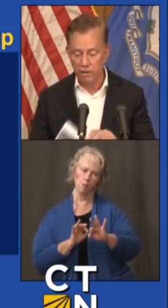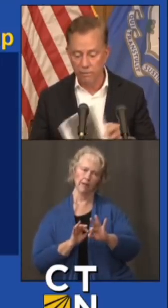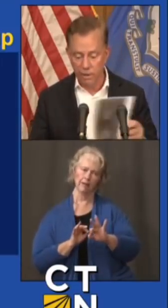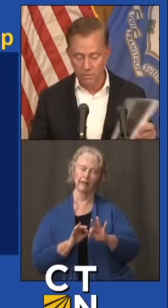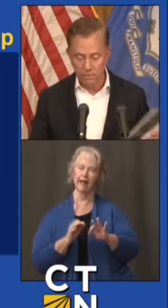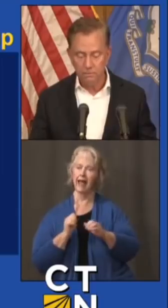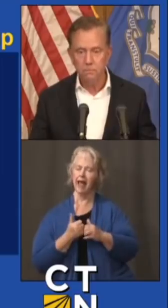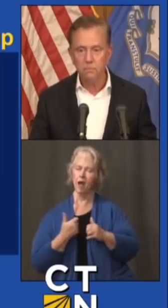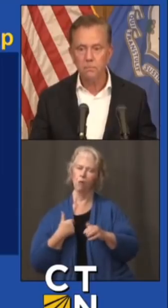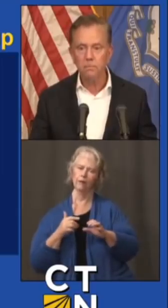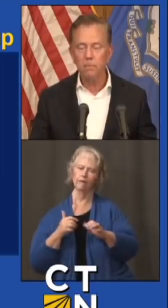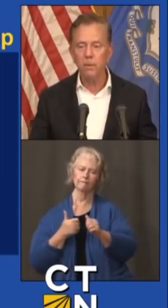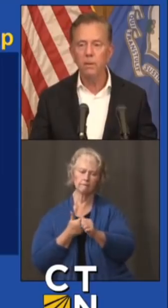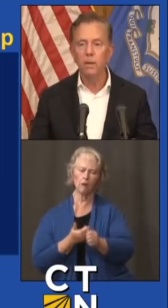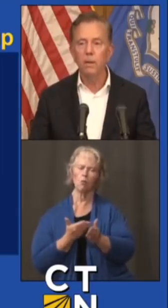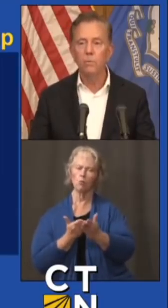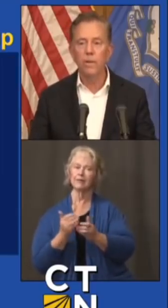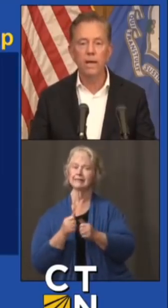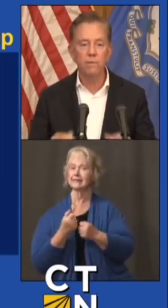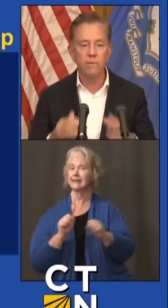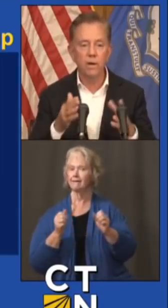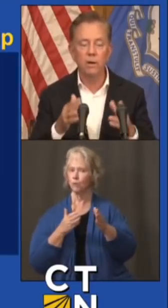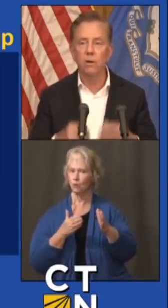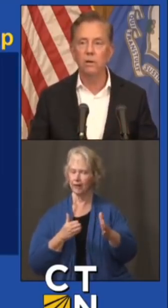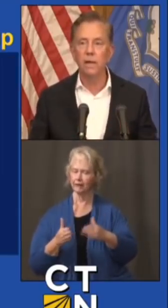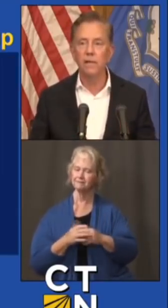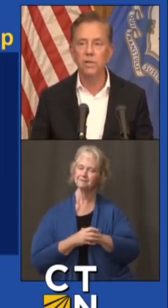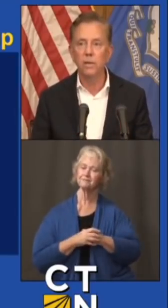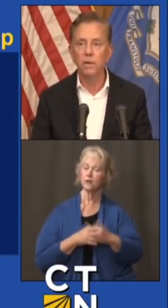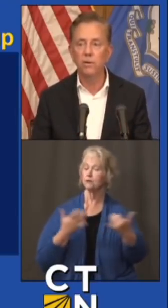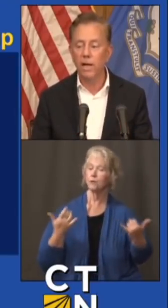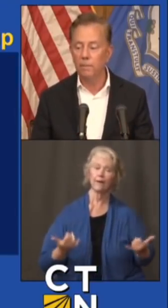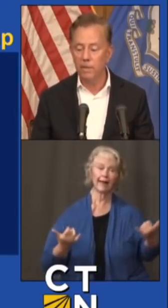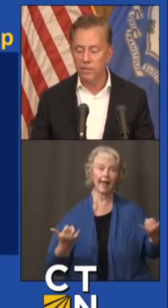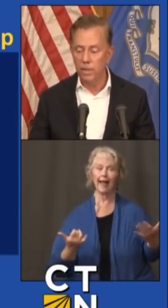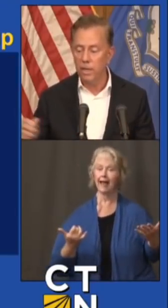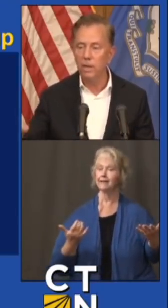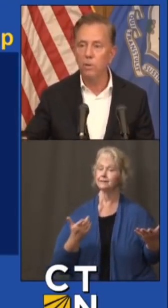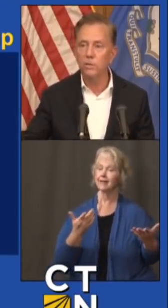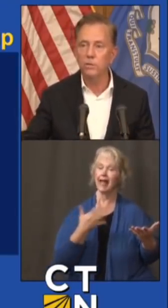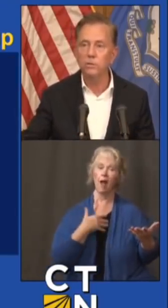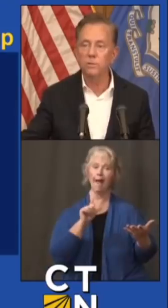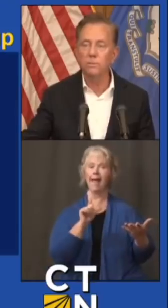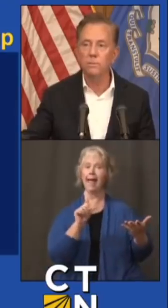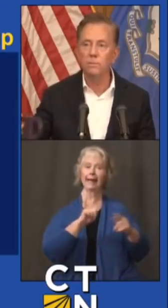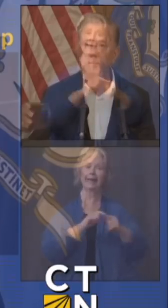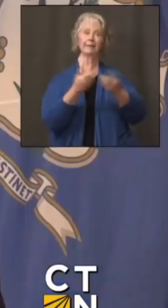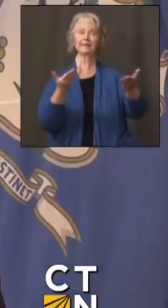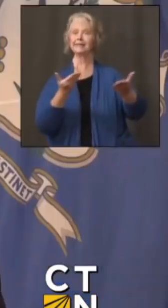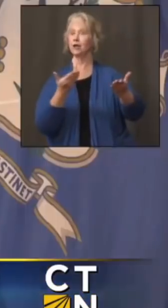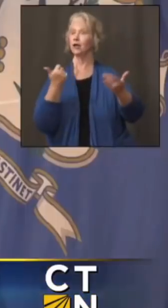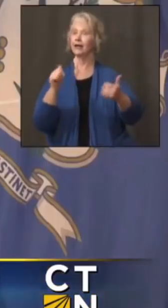it safely. With that, we've got our A-team here and happy to take any questions.